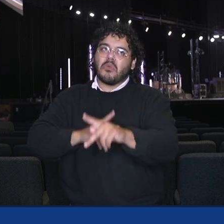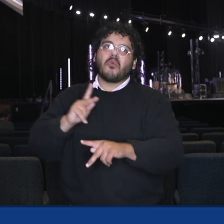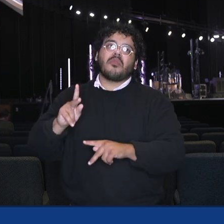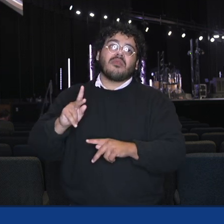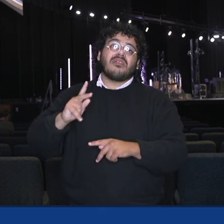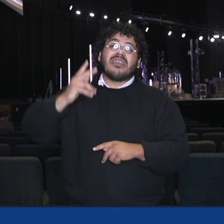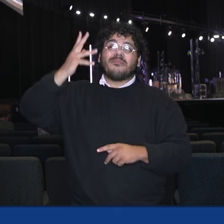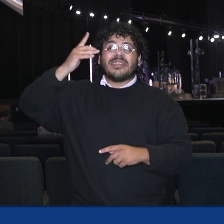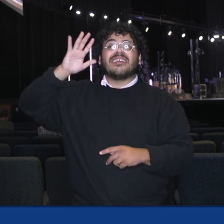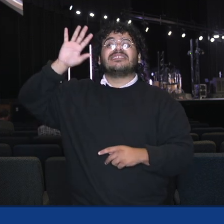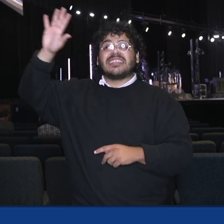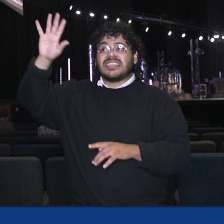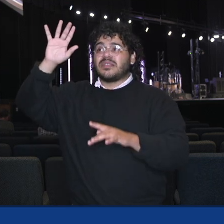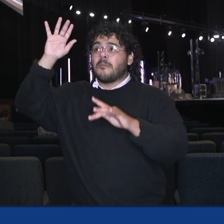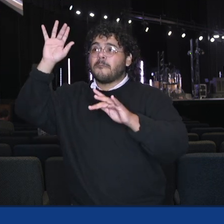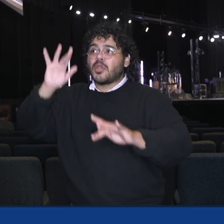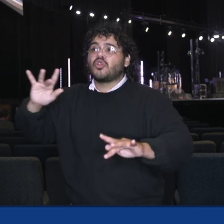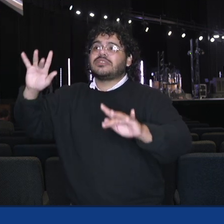because of his mercy.